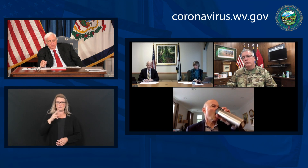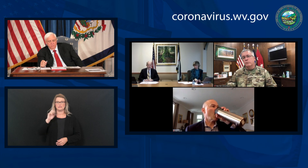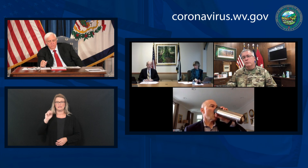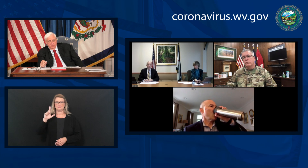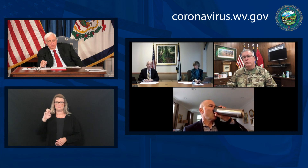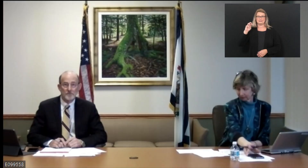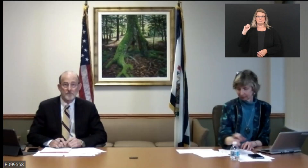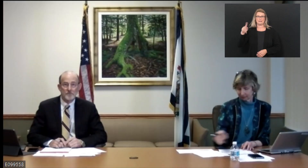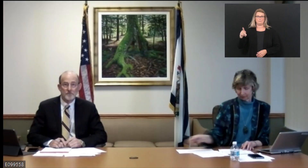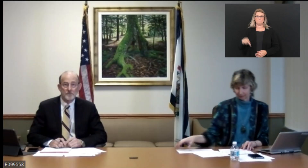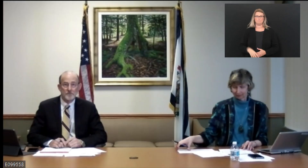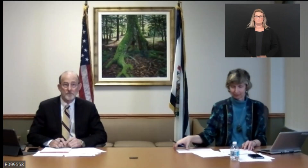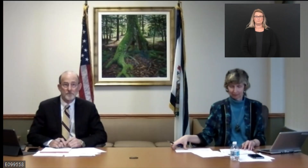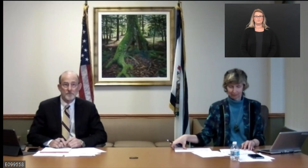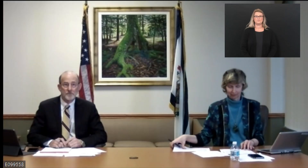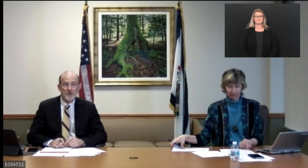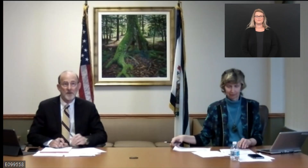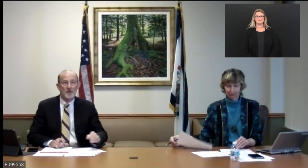Slim.